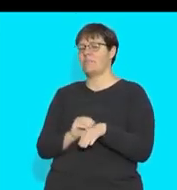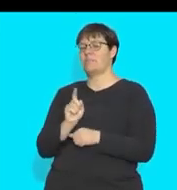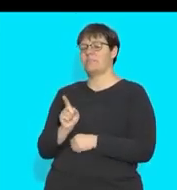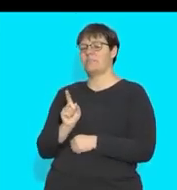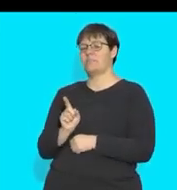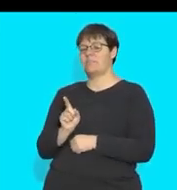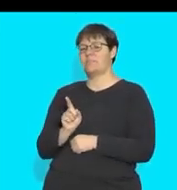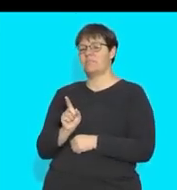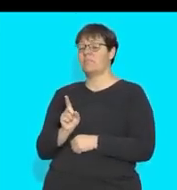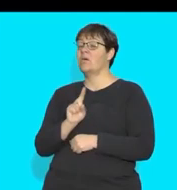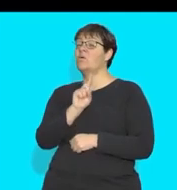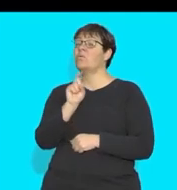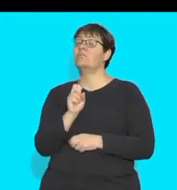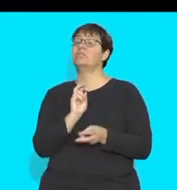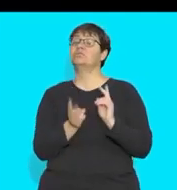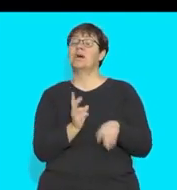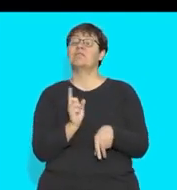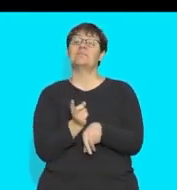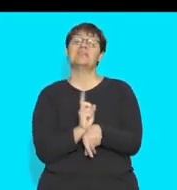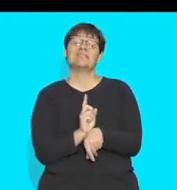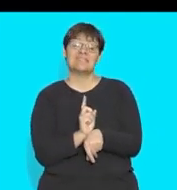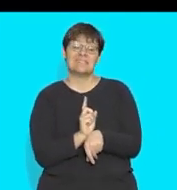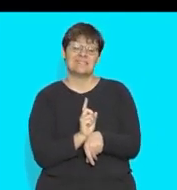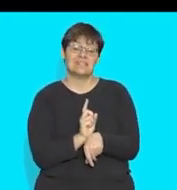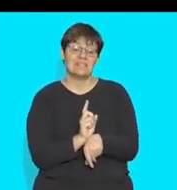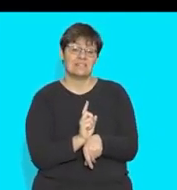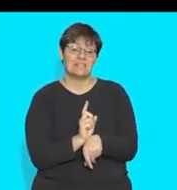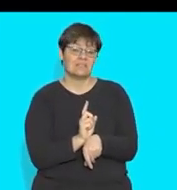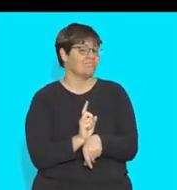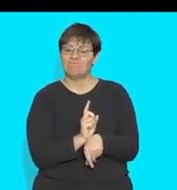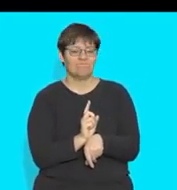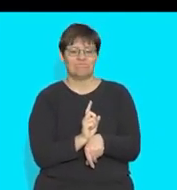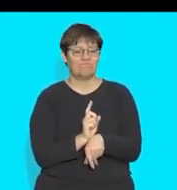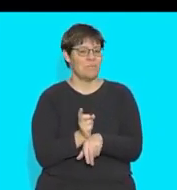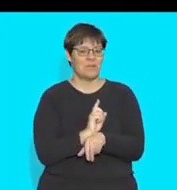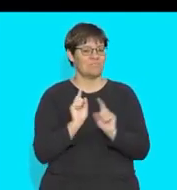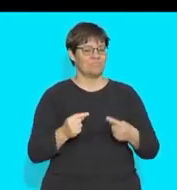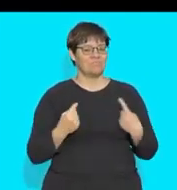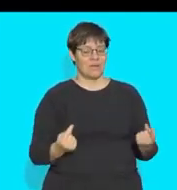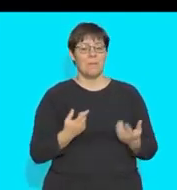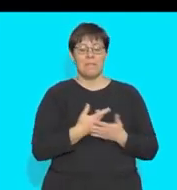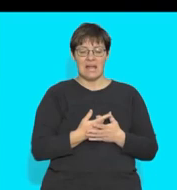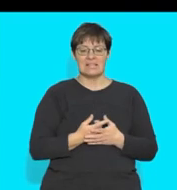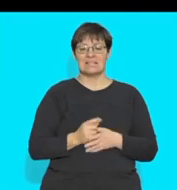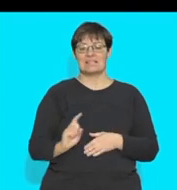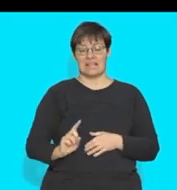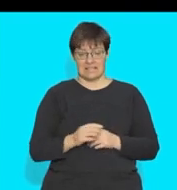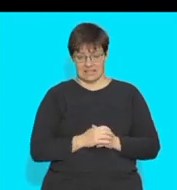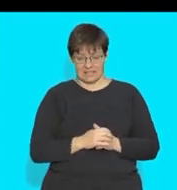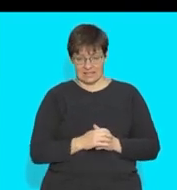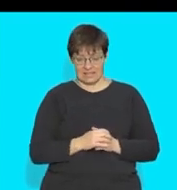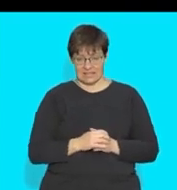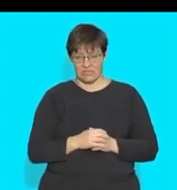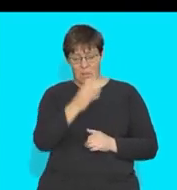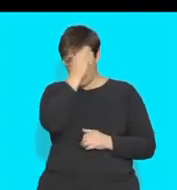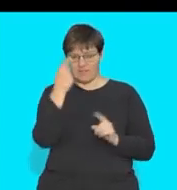problem. The question says 12 minutes. We can't work in minutes. I have to convert that to